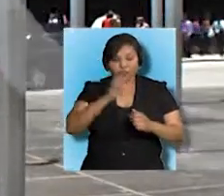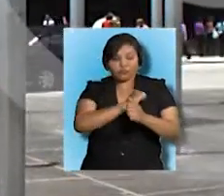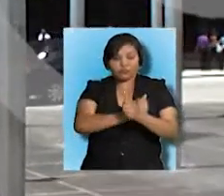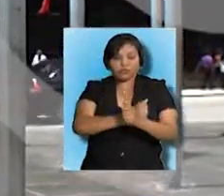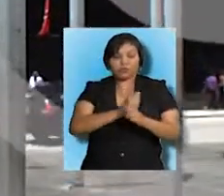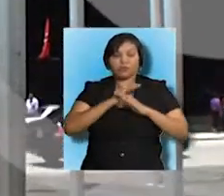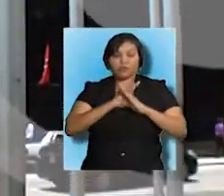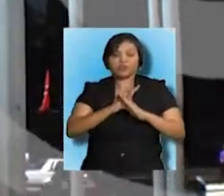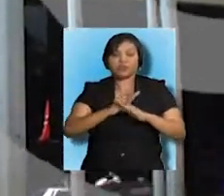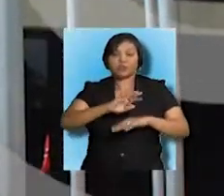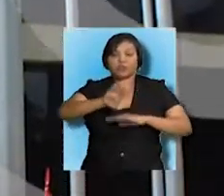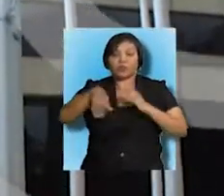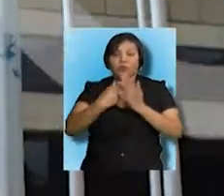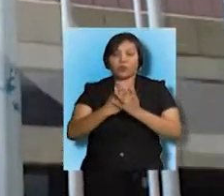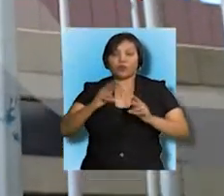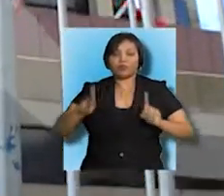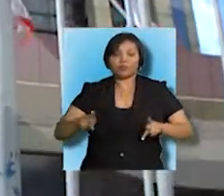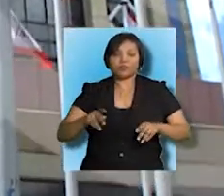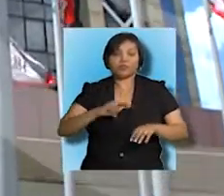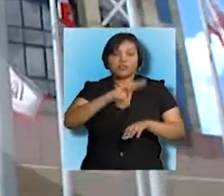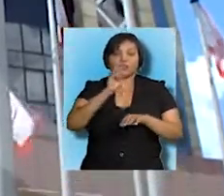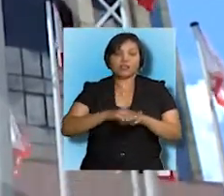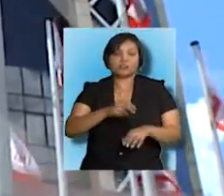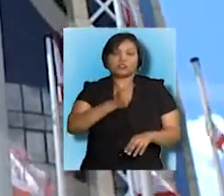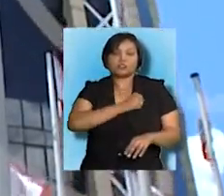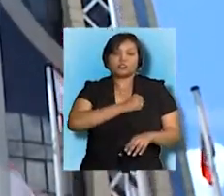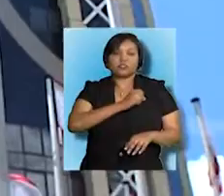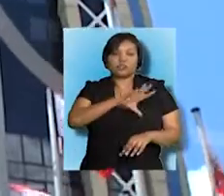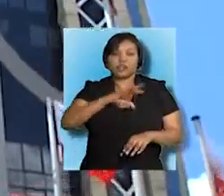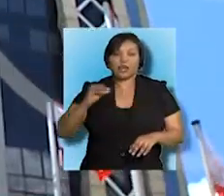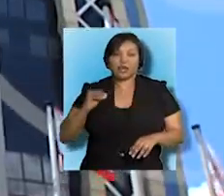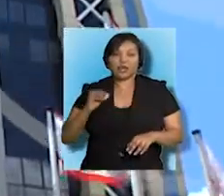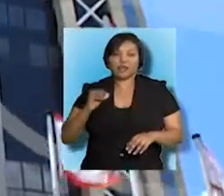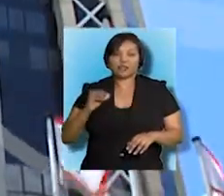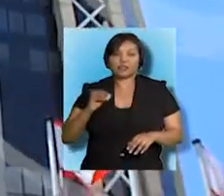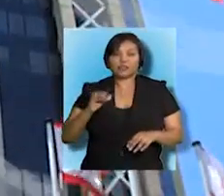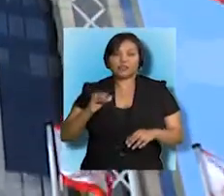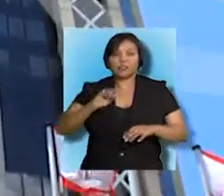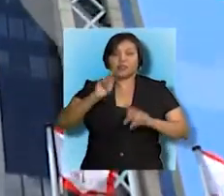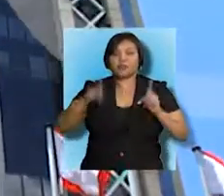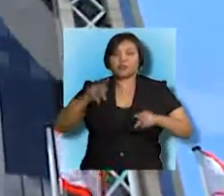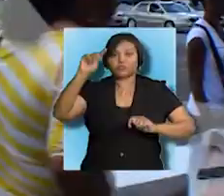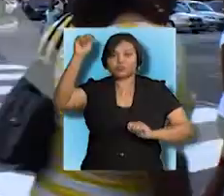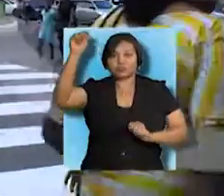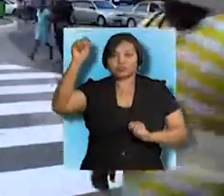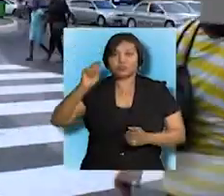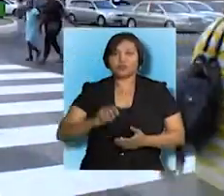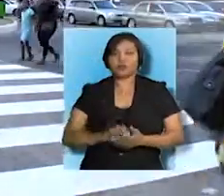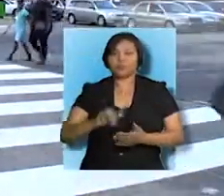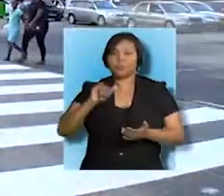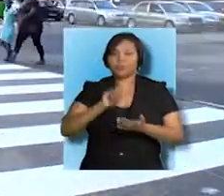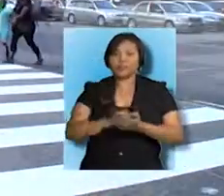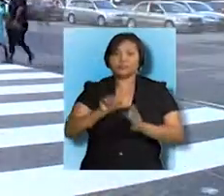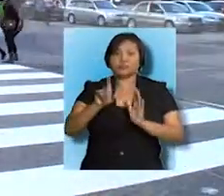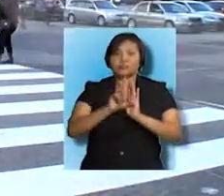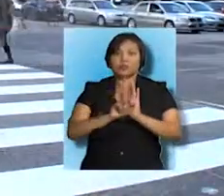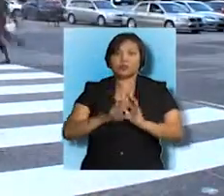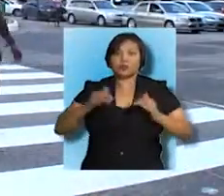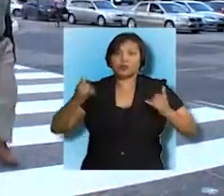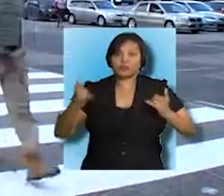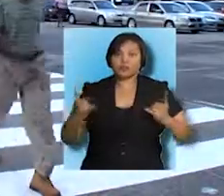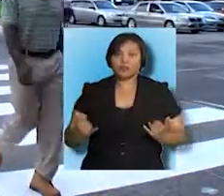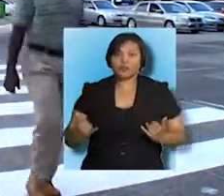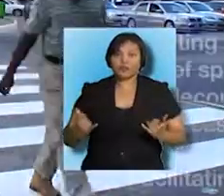inter alia, national security and the interests of consumer. So that is what is spelled out in the